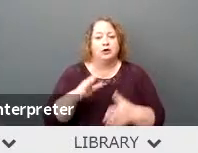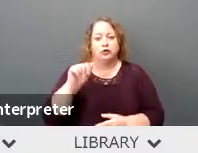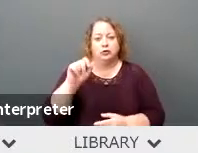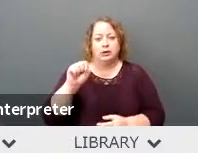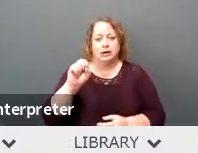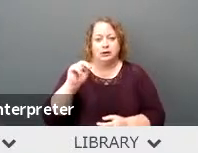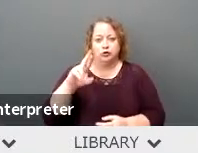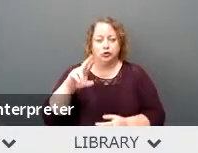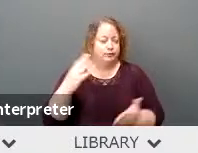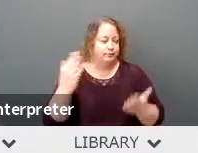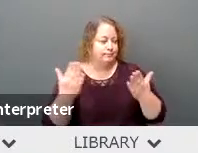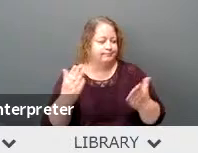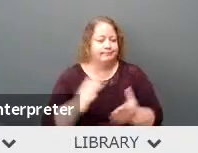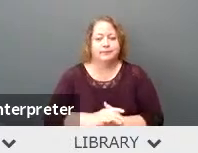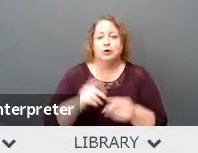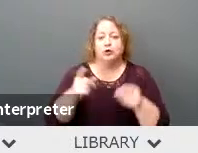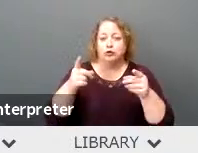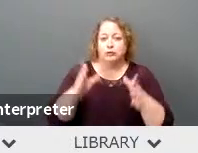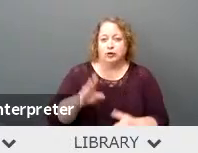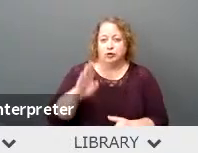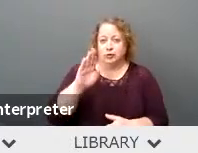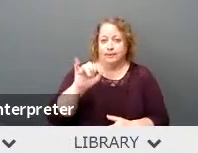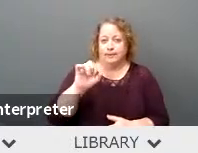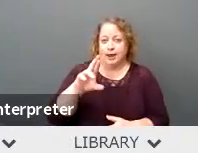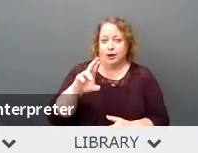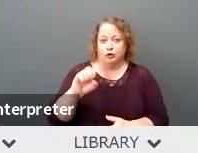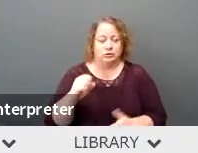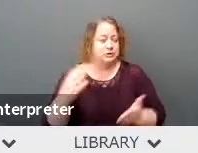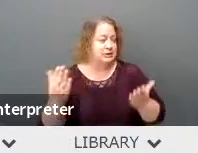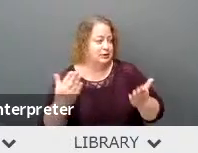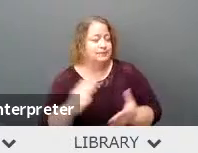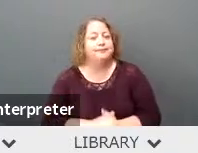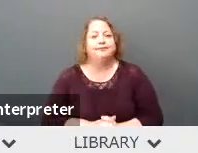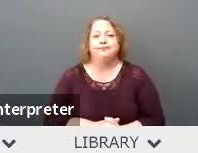Director Asner, Present. Director Byers.